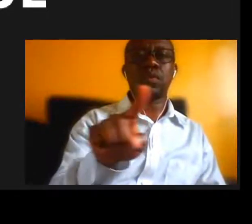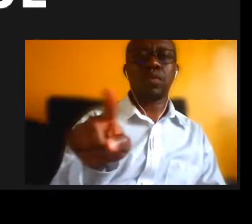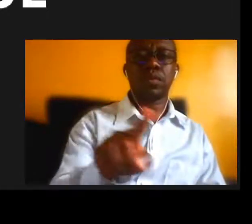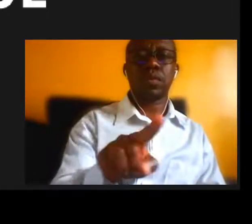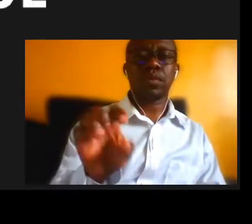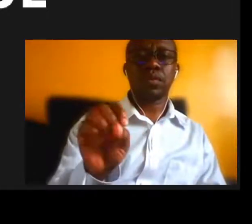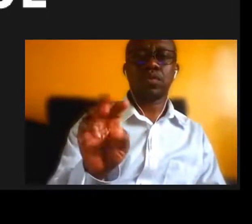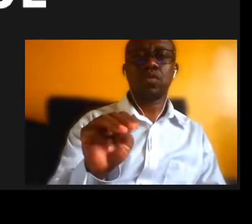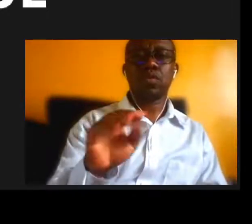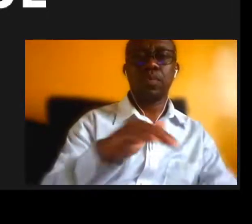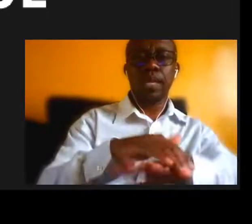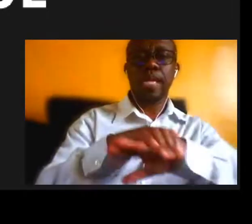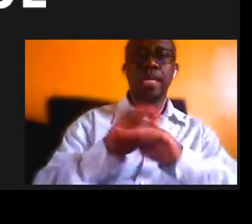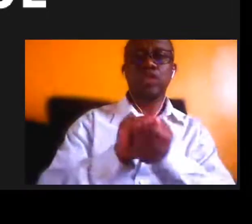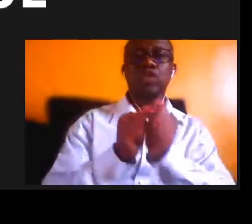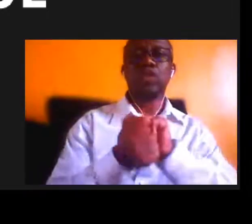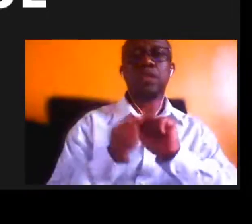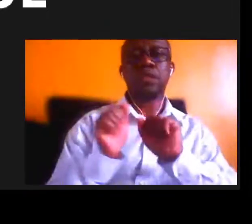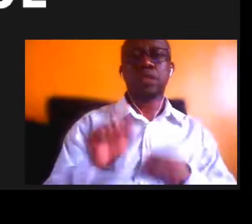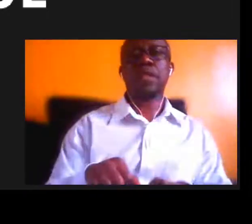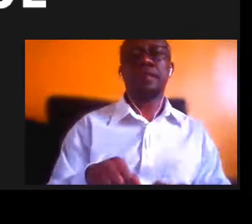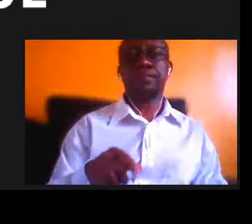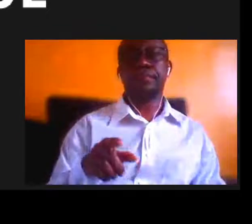is as per the report that we received.